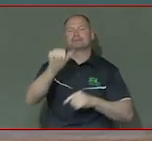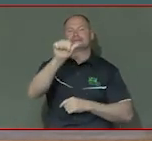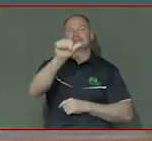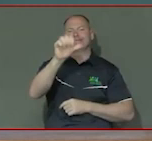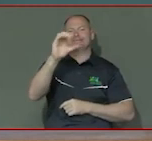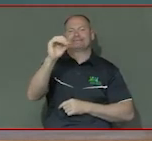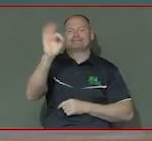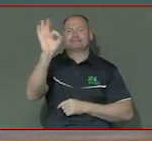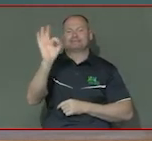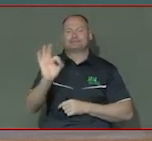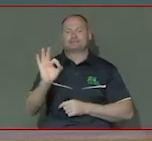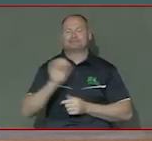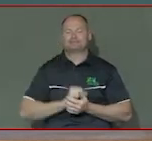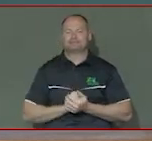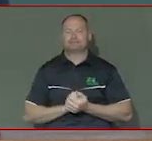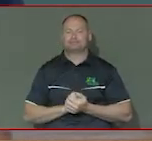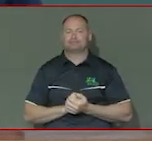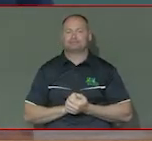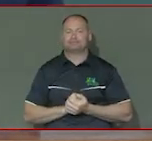And at the end of the year,